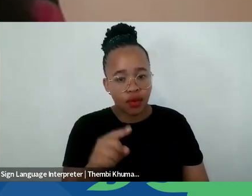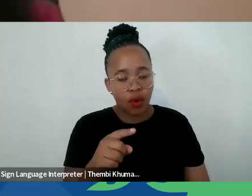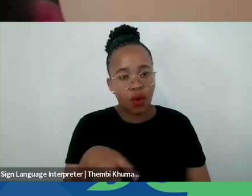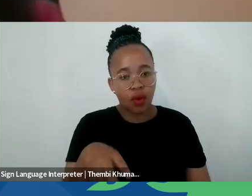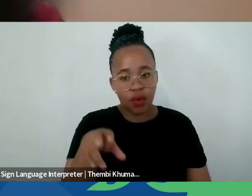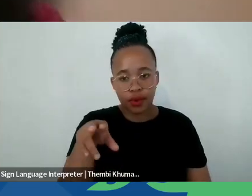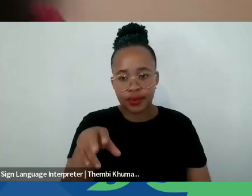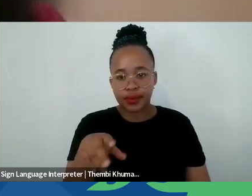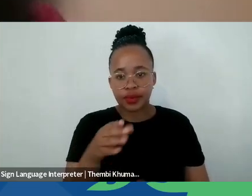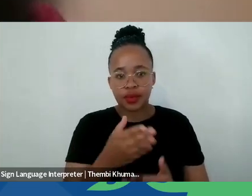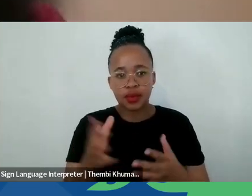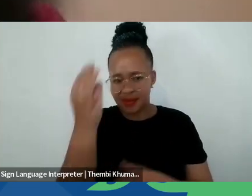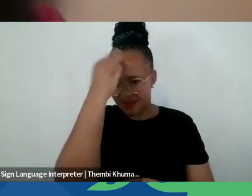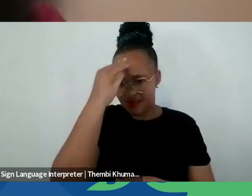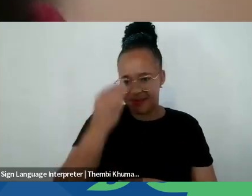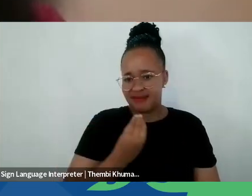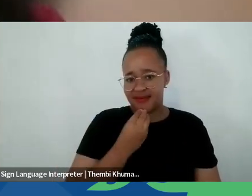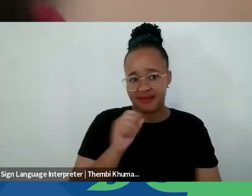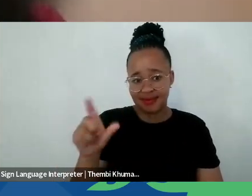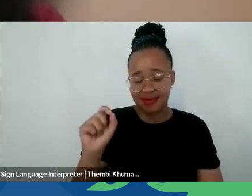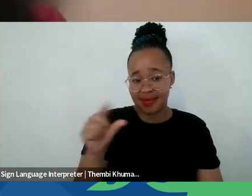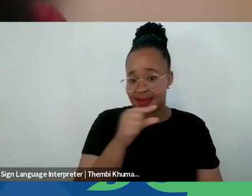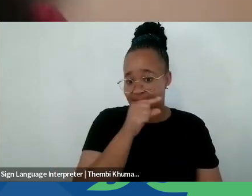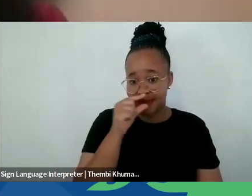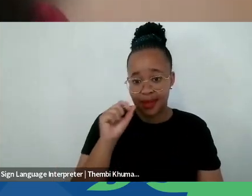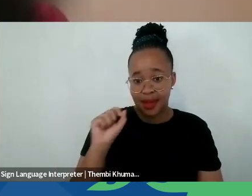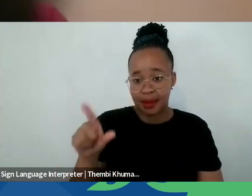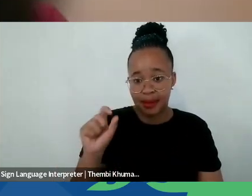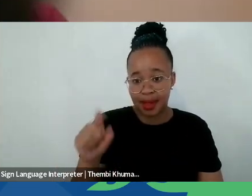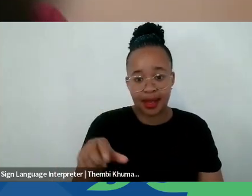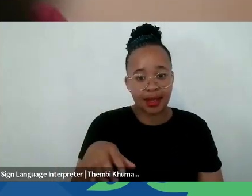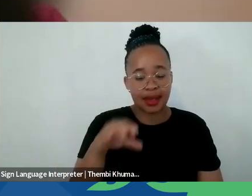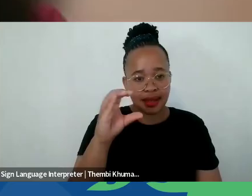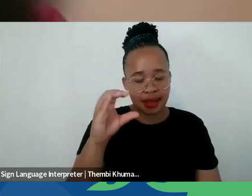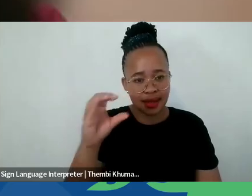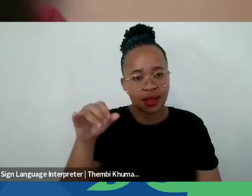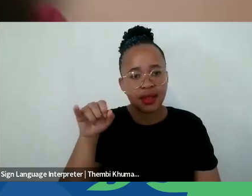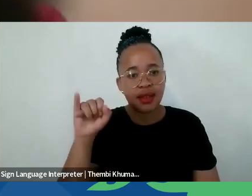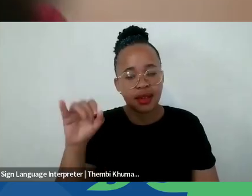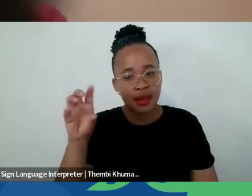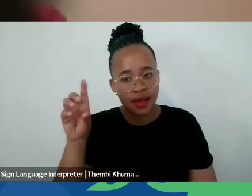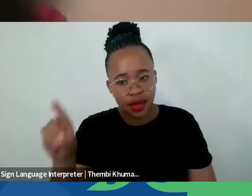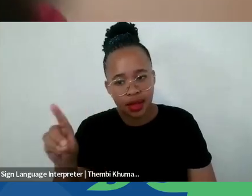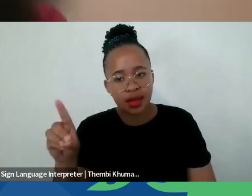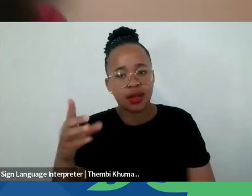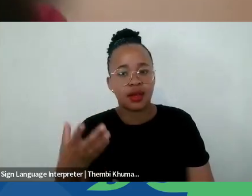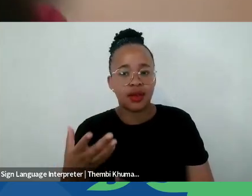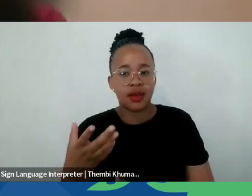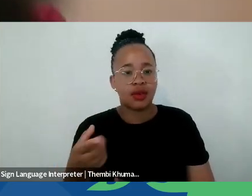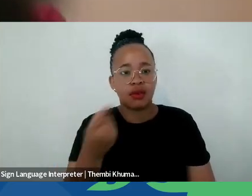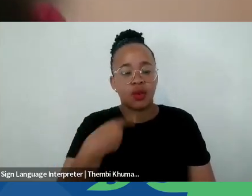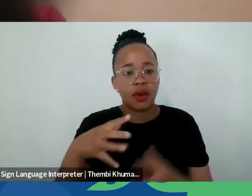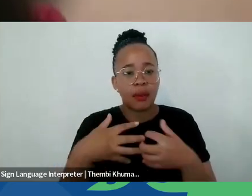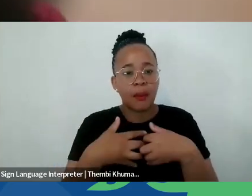partners such as Sandpit, also CCID, as well as other colleagues. We launched